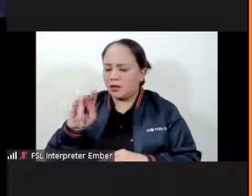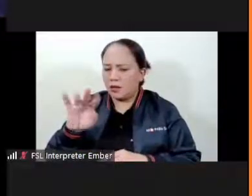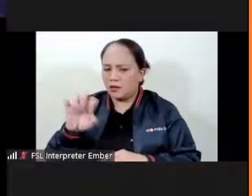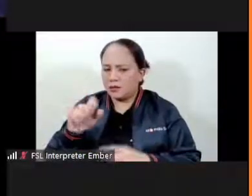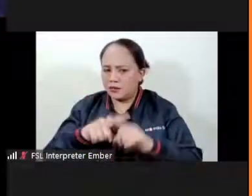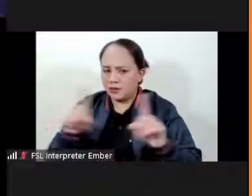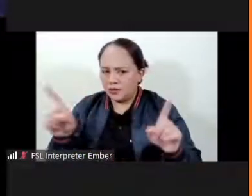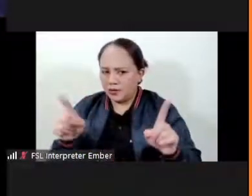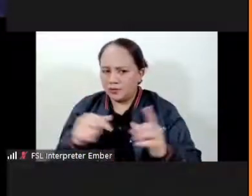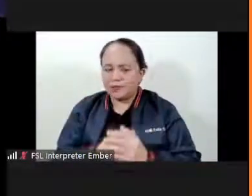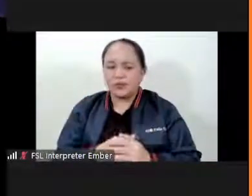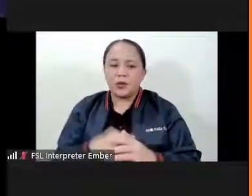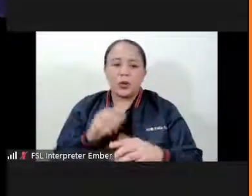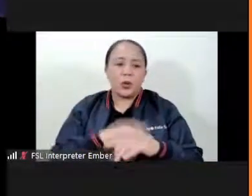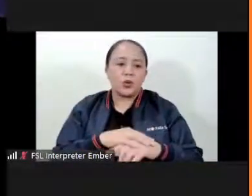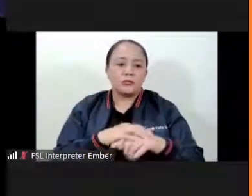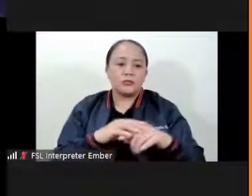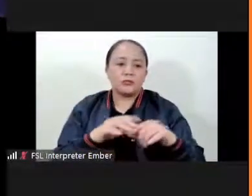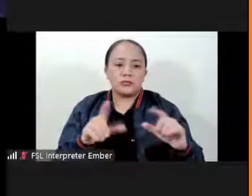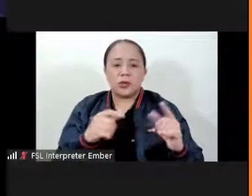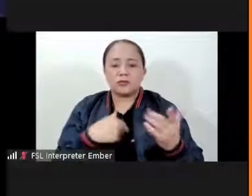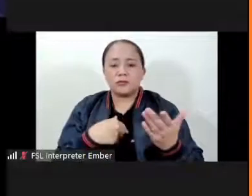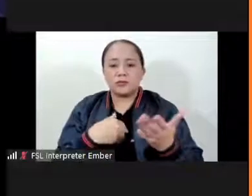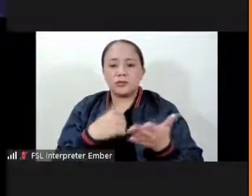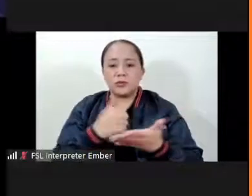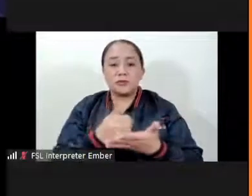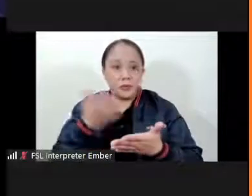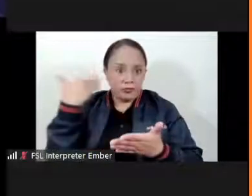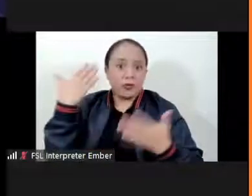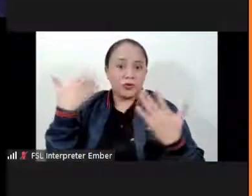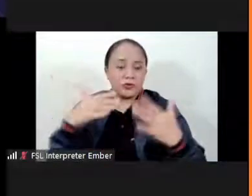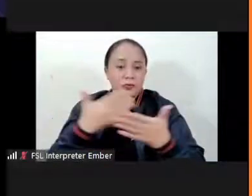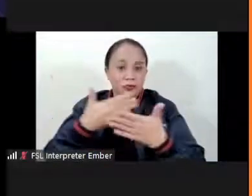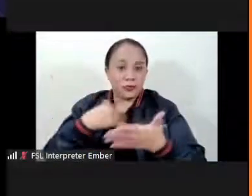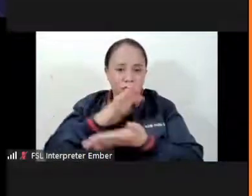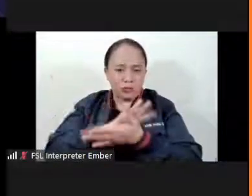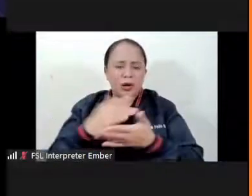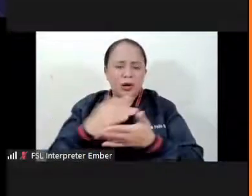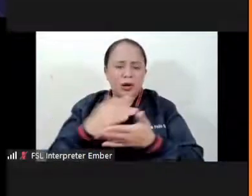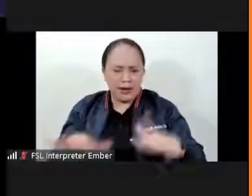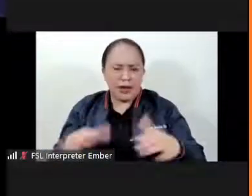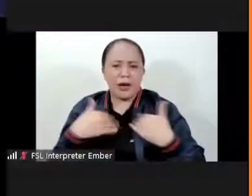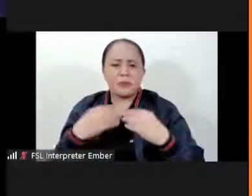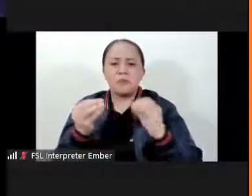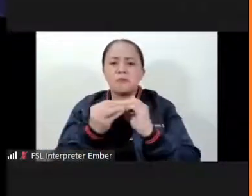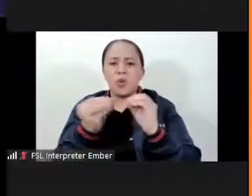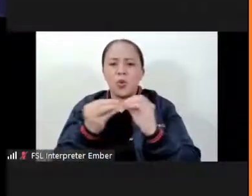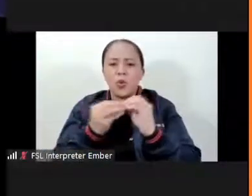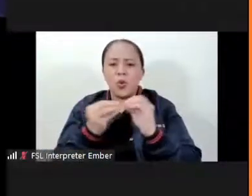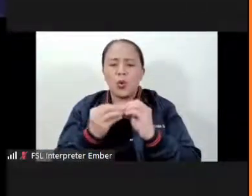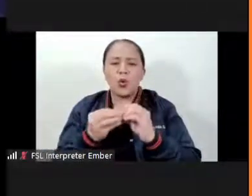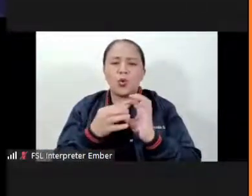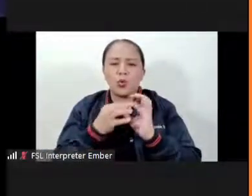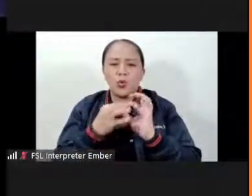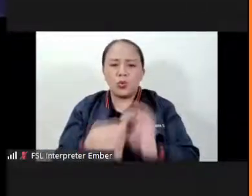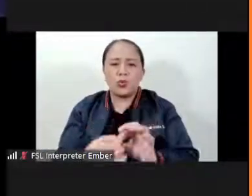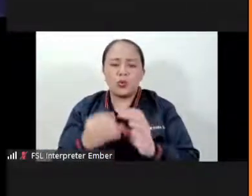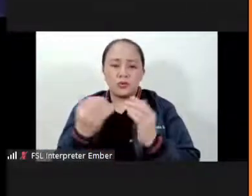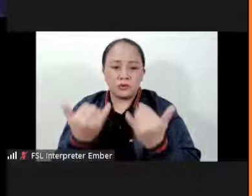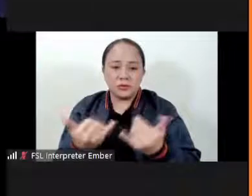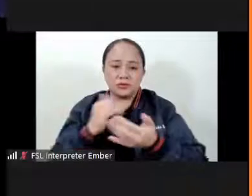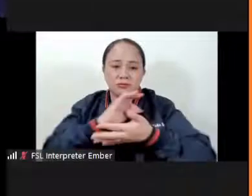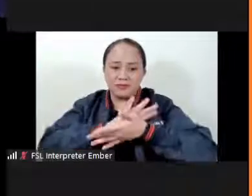Telemedicine and Child Helpline already existed before the pandemic, but became more relevant during the pandemic. Both